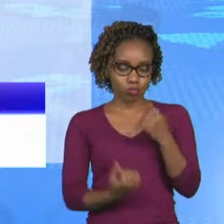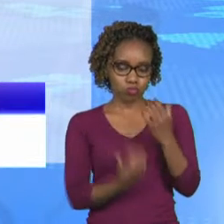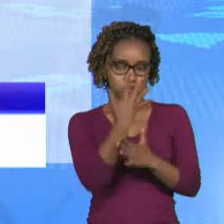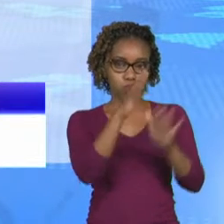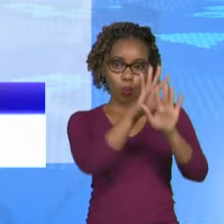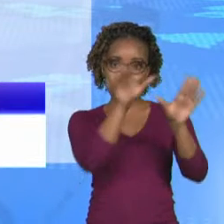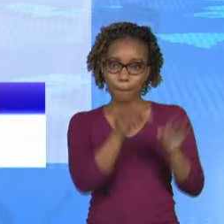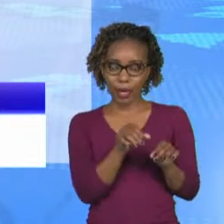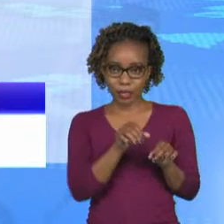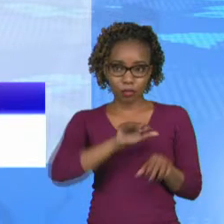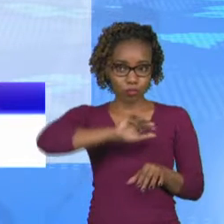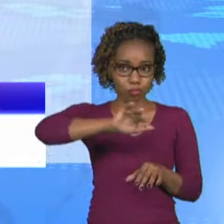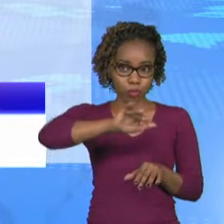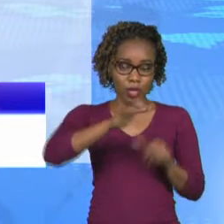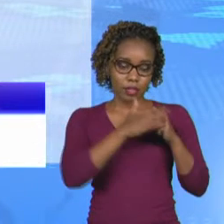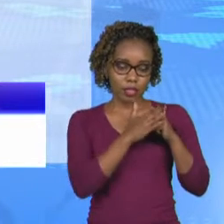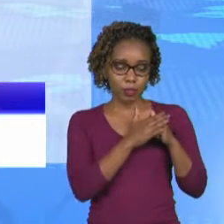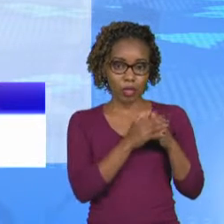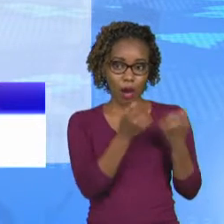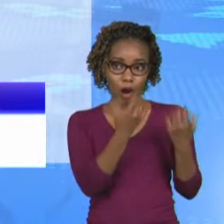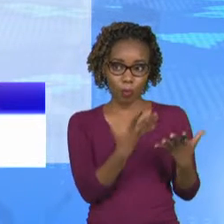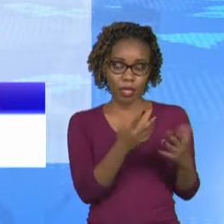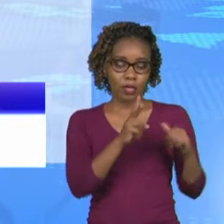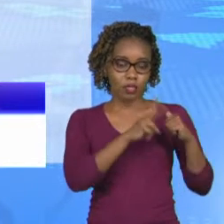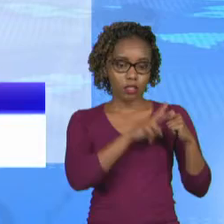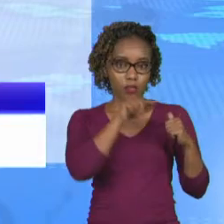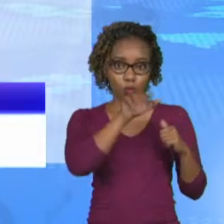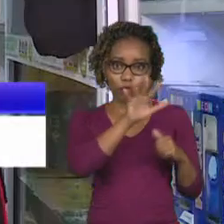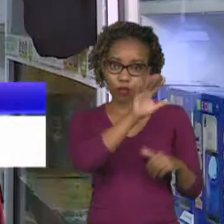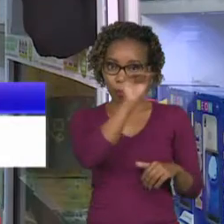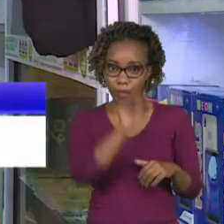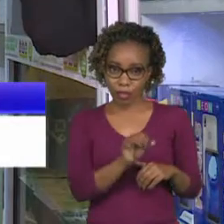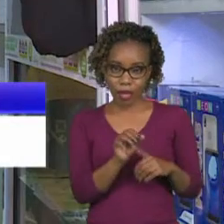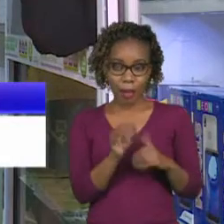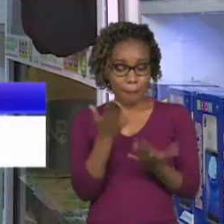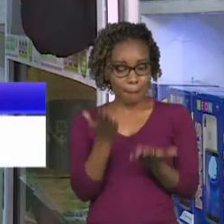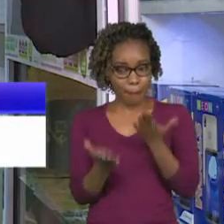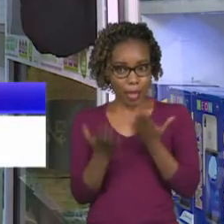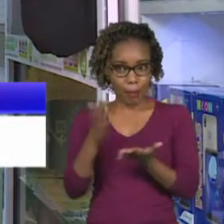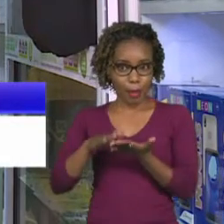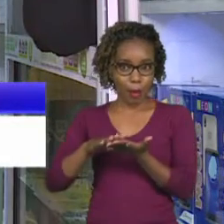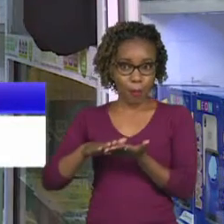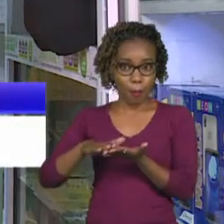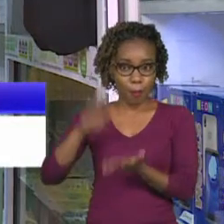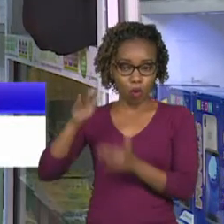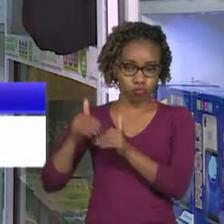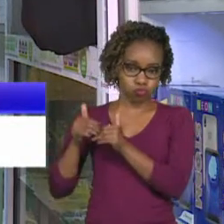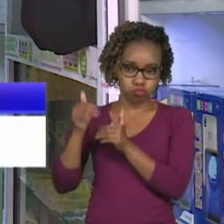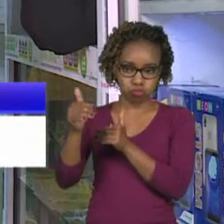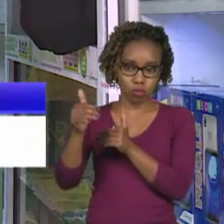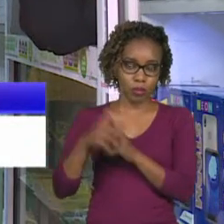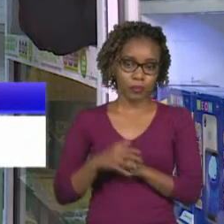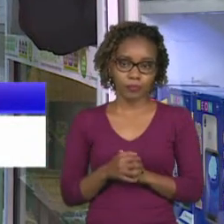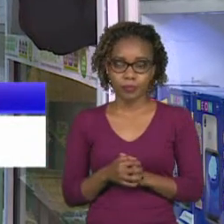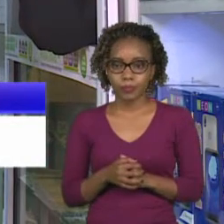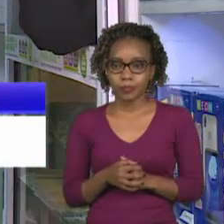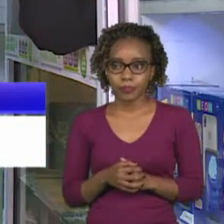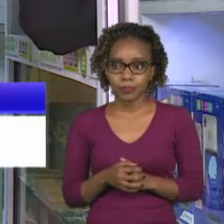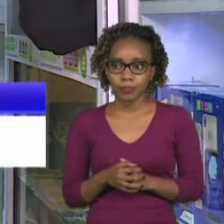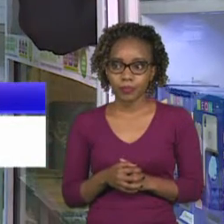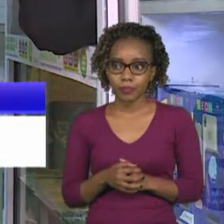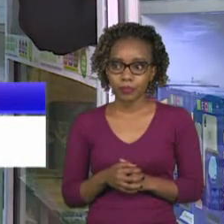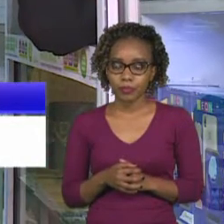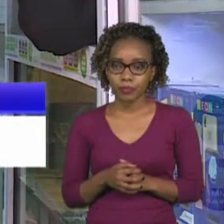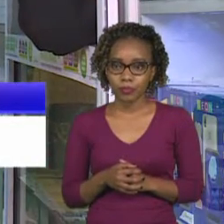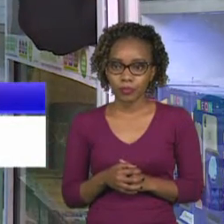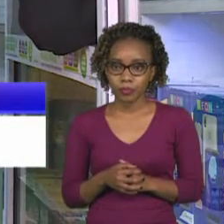deficit that was by September at 7.5% and is projected to worsen with time. Reporting for Switch TV, my name